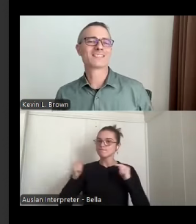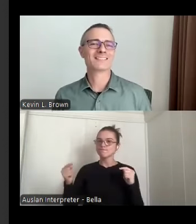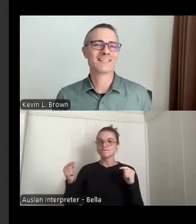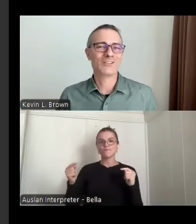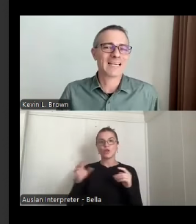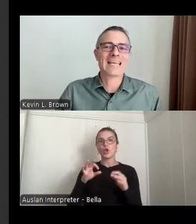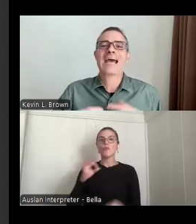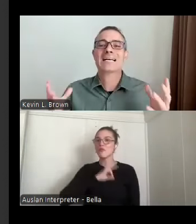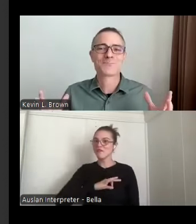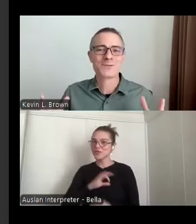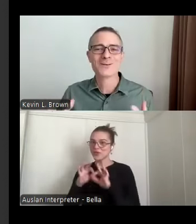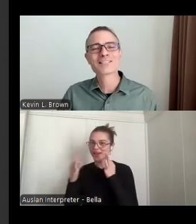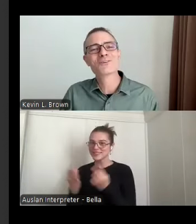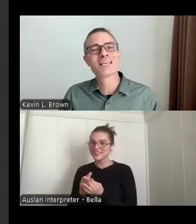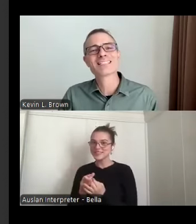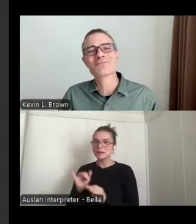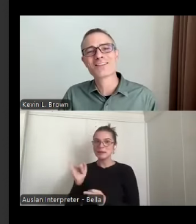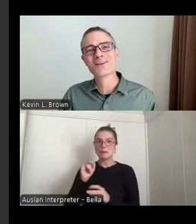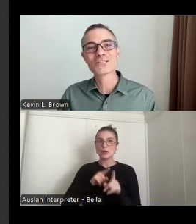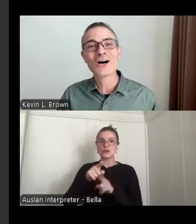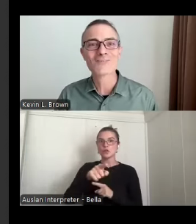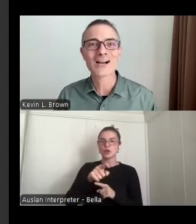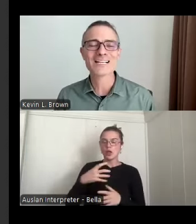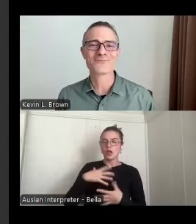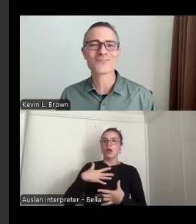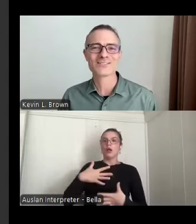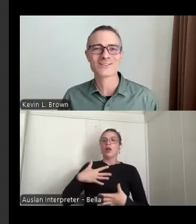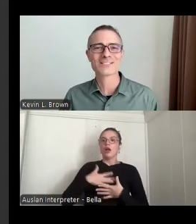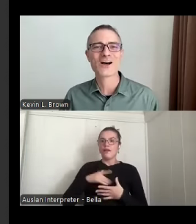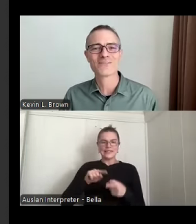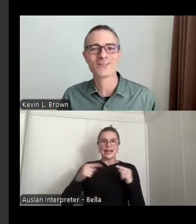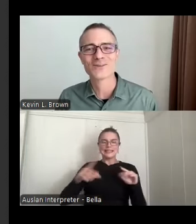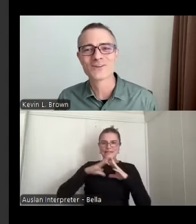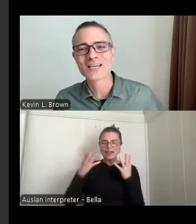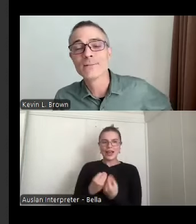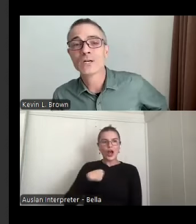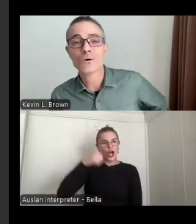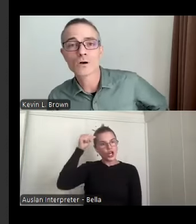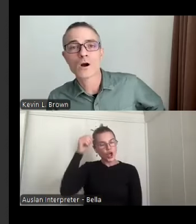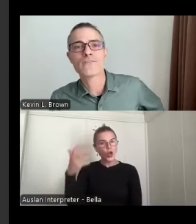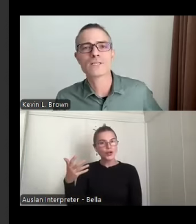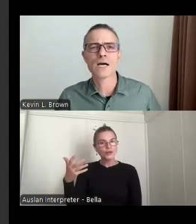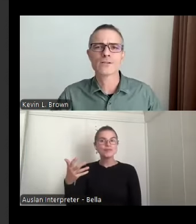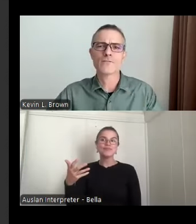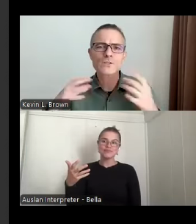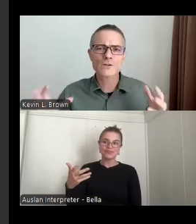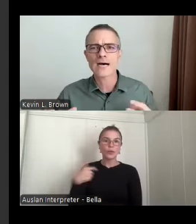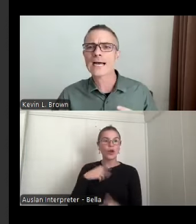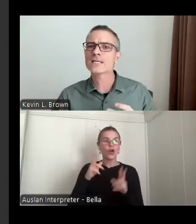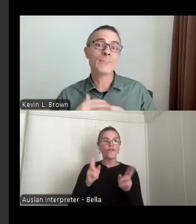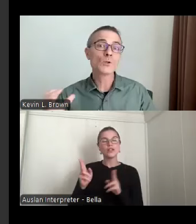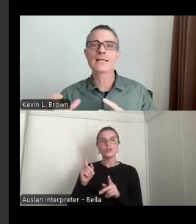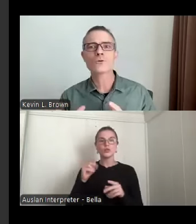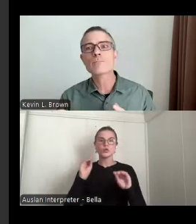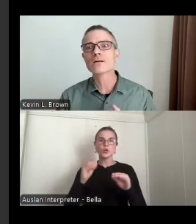hear this and you say, gasp, this goes against everything we're taught, right? As fundraisers, as nonprofit leaders, we're often taught to diversify